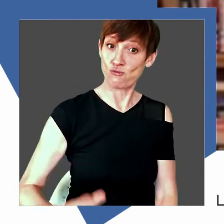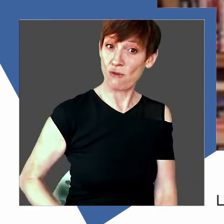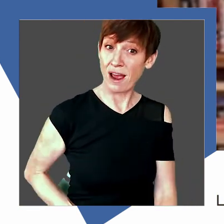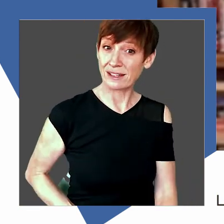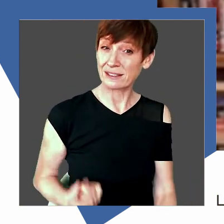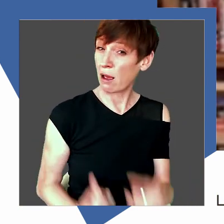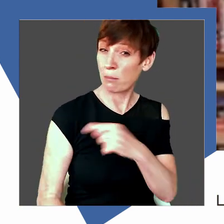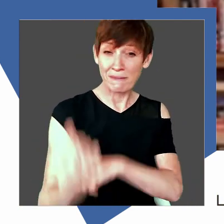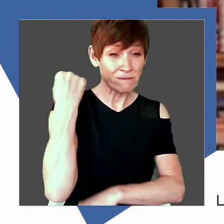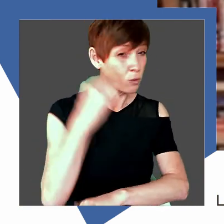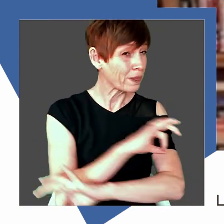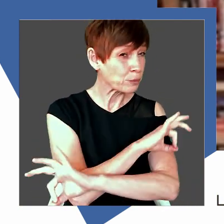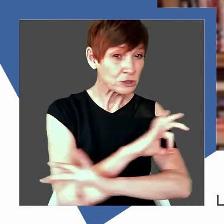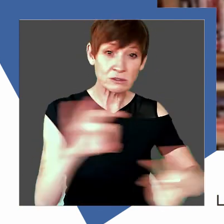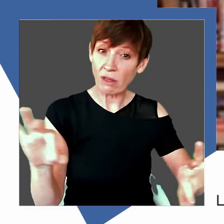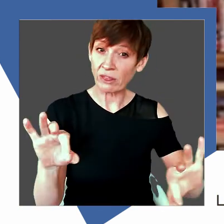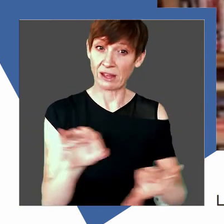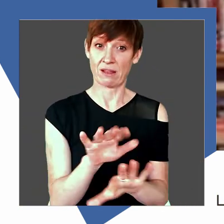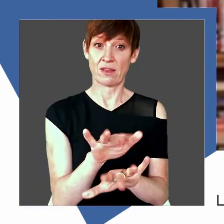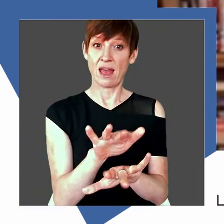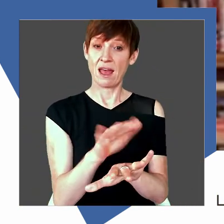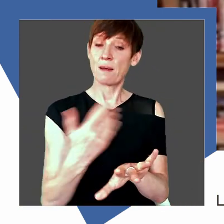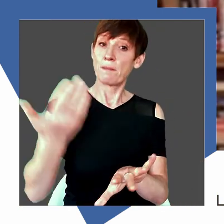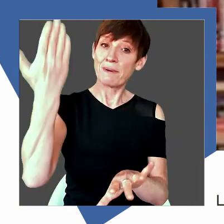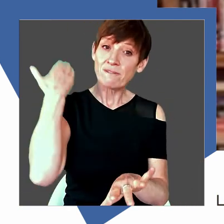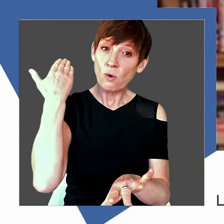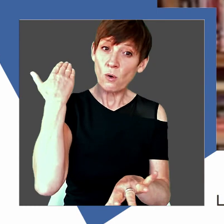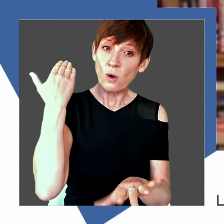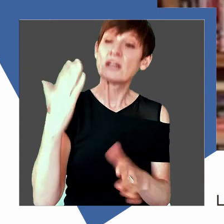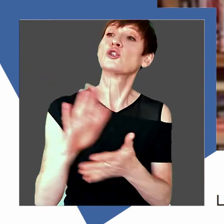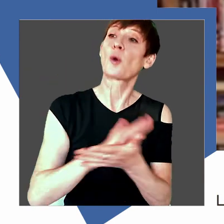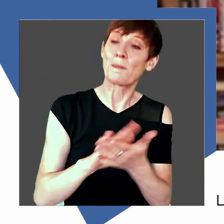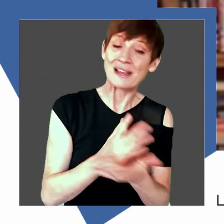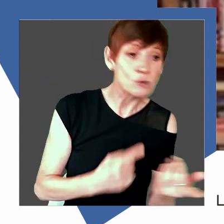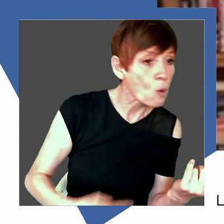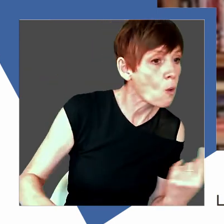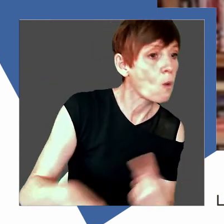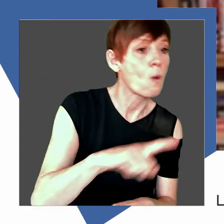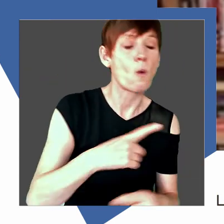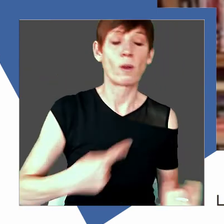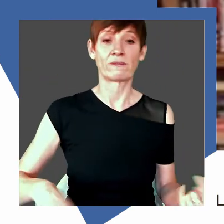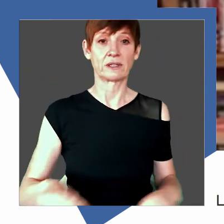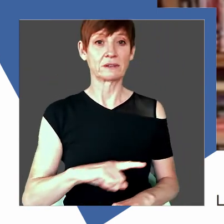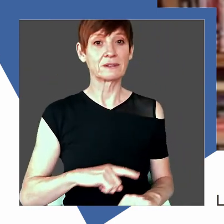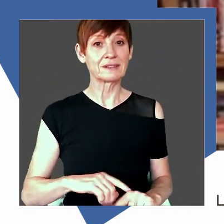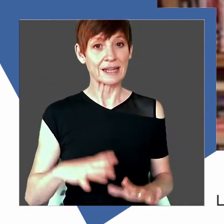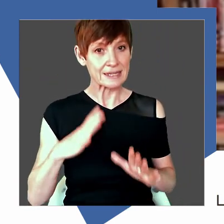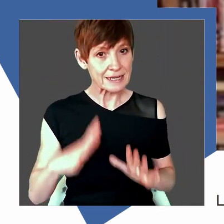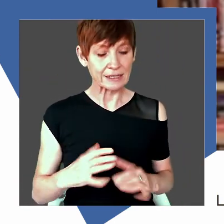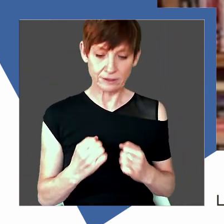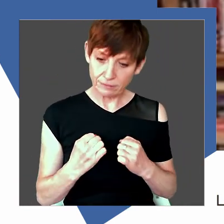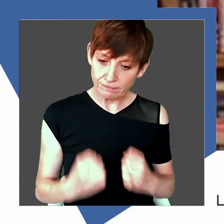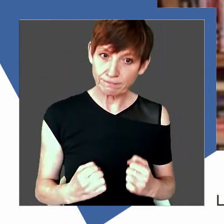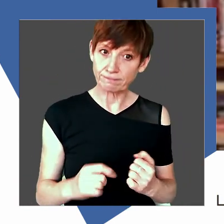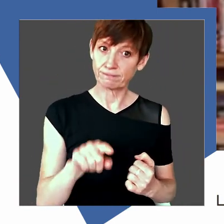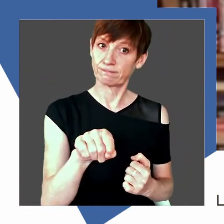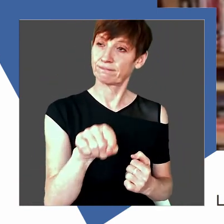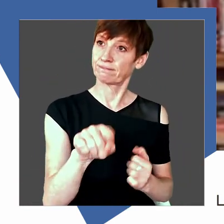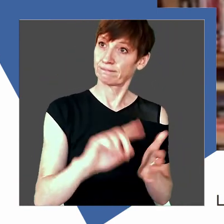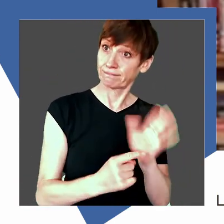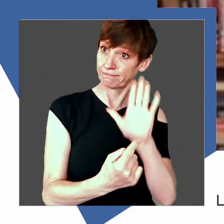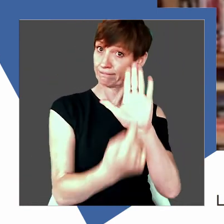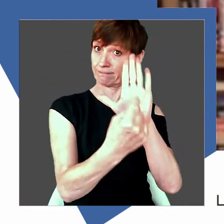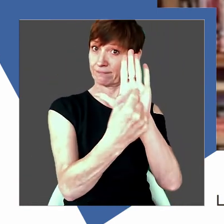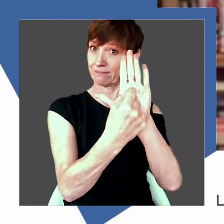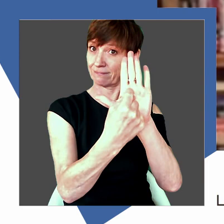So it's a resource, and it requires all of us as practitioners in the industry to hold that up in those meetings and not